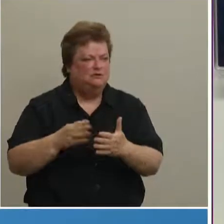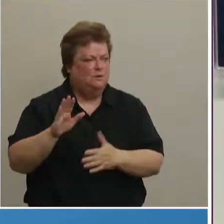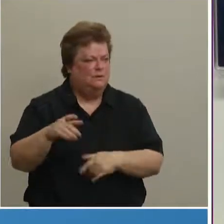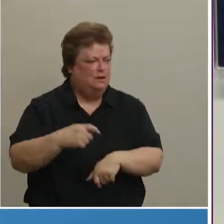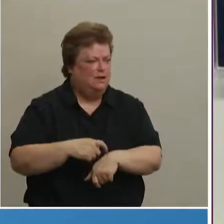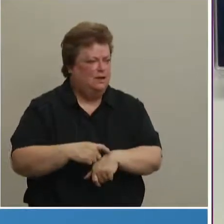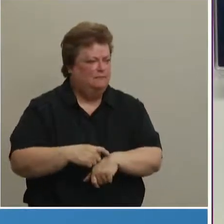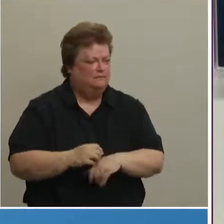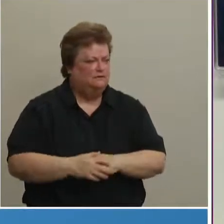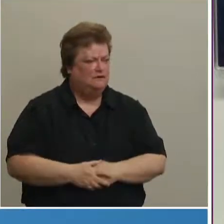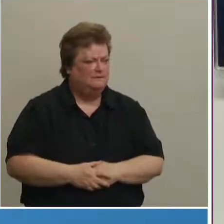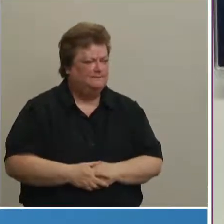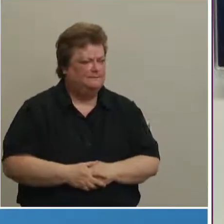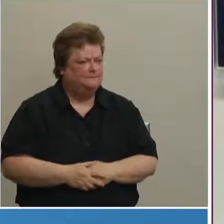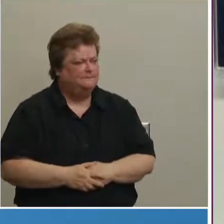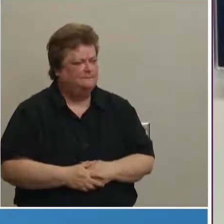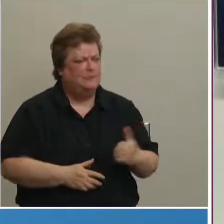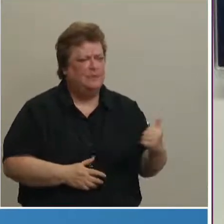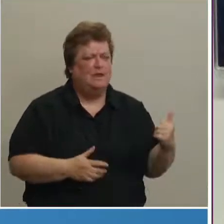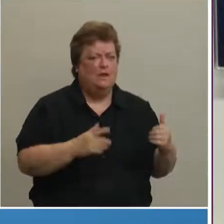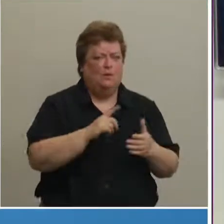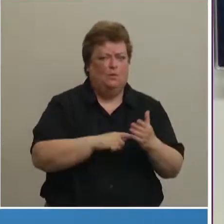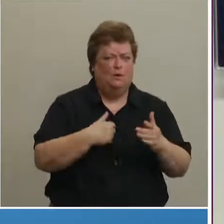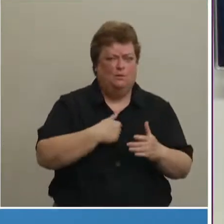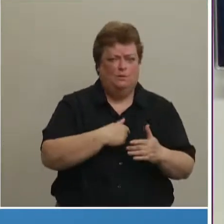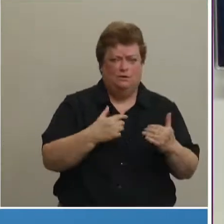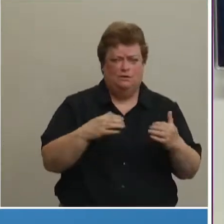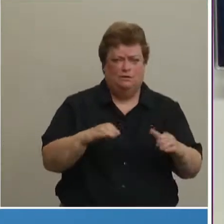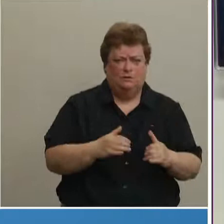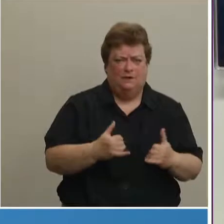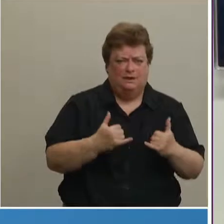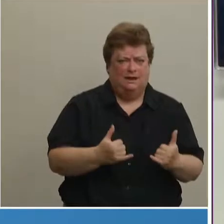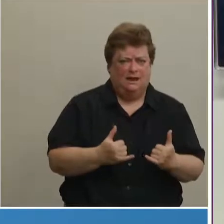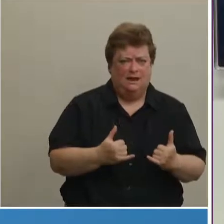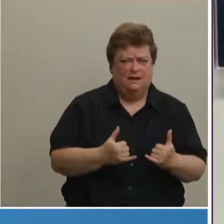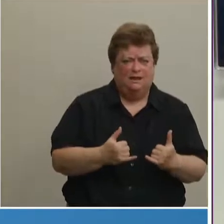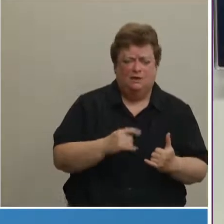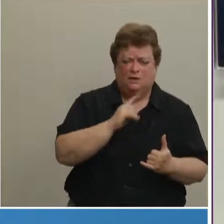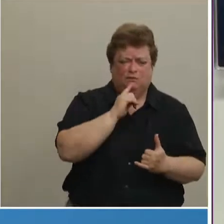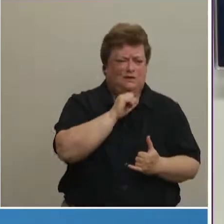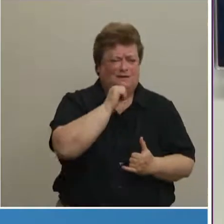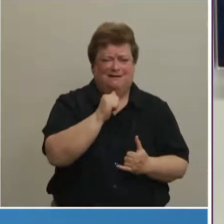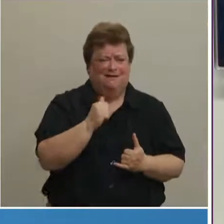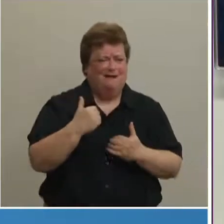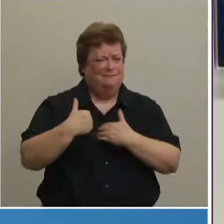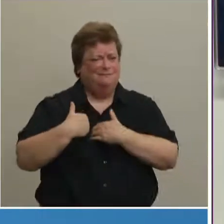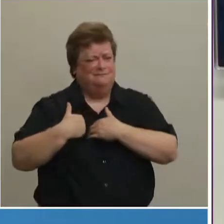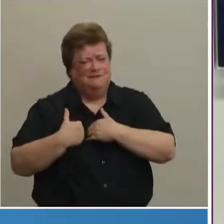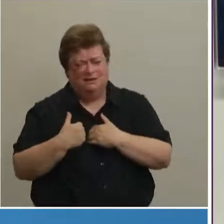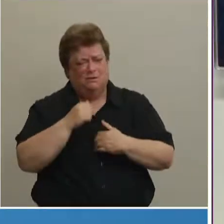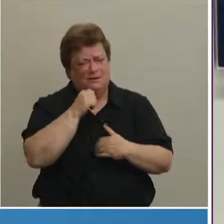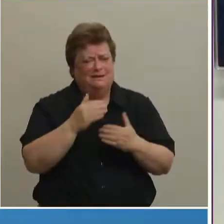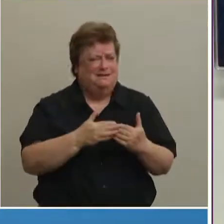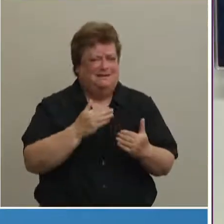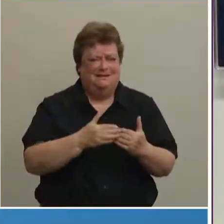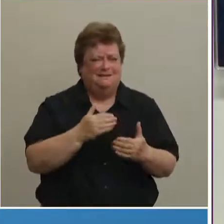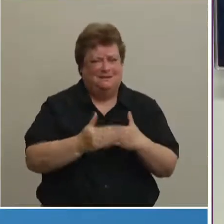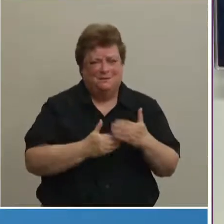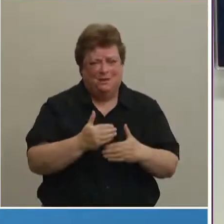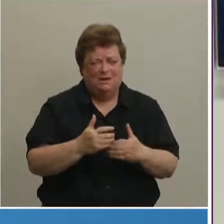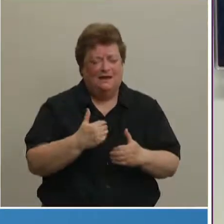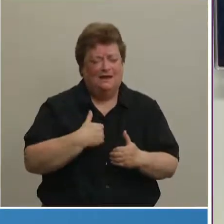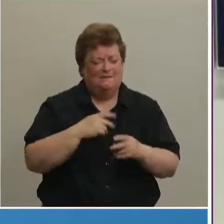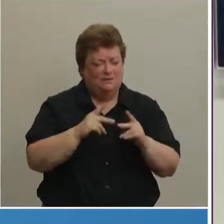clinics? I think what we're doing right now is, and it's really not an onus, it's a real easy process. We have people who